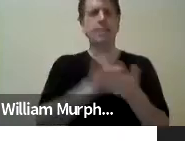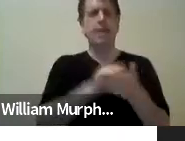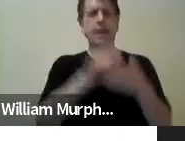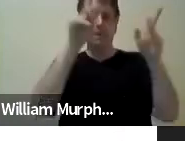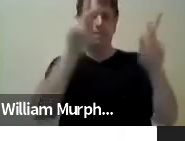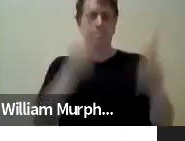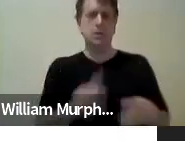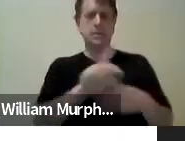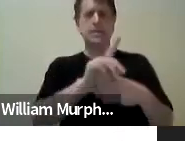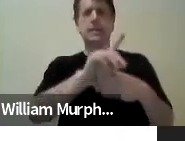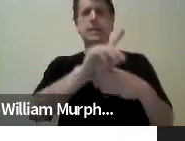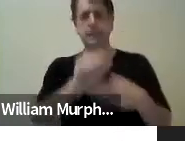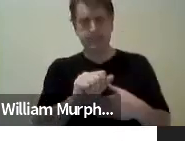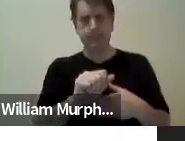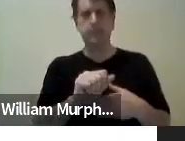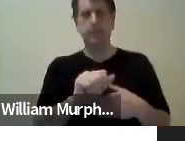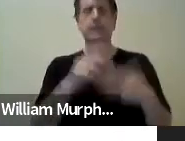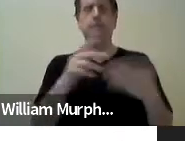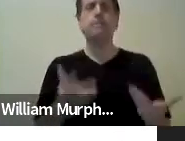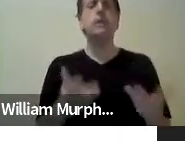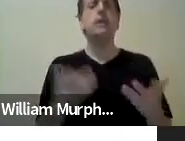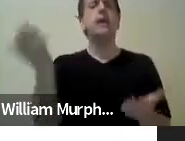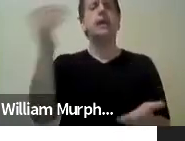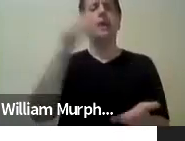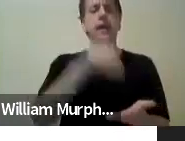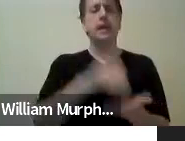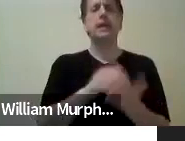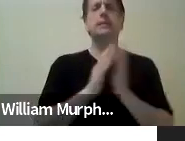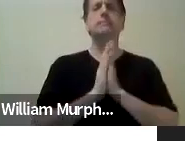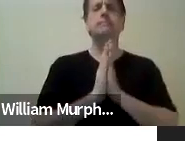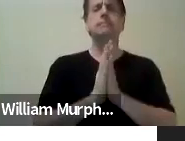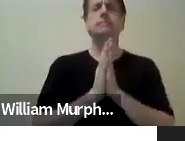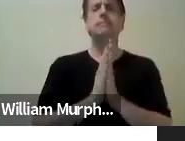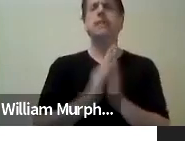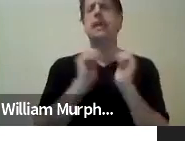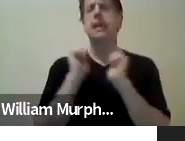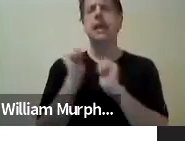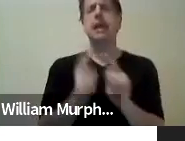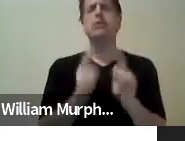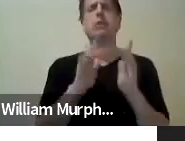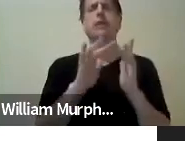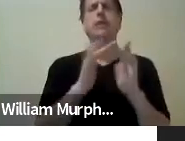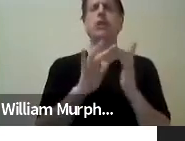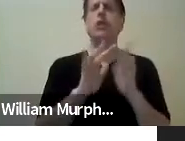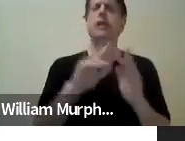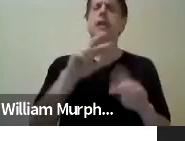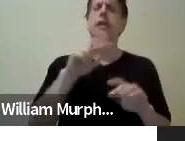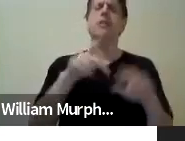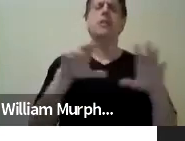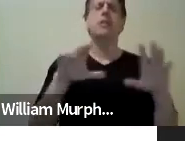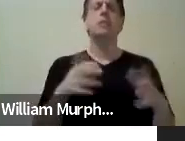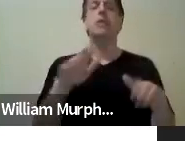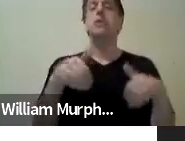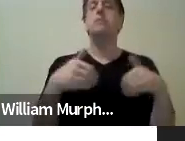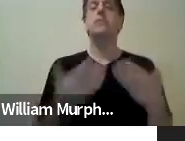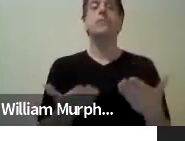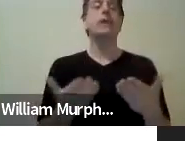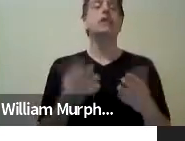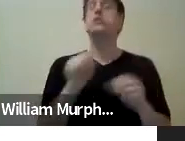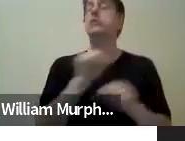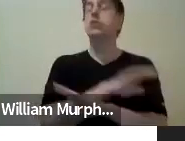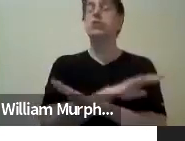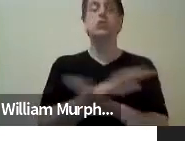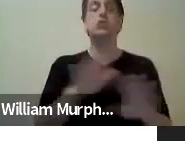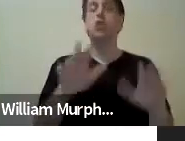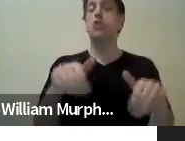their disability-related needs. So again, I implore everyone is that the online third-party providers do not provide